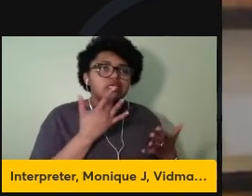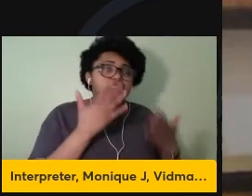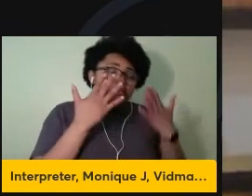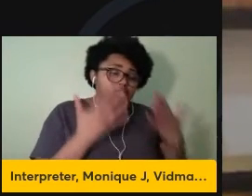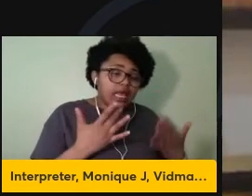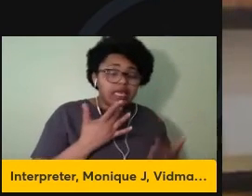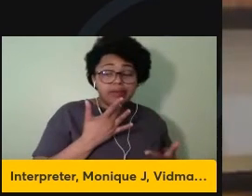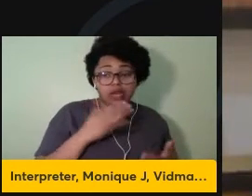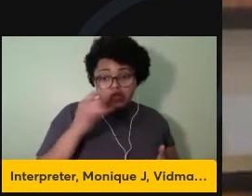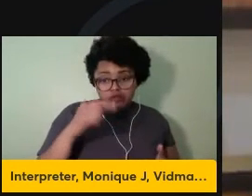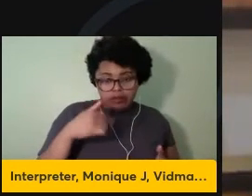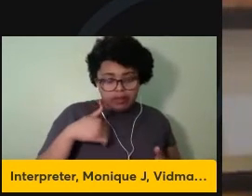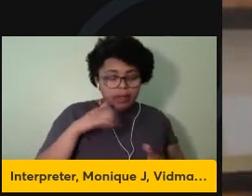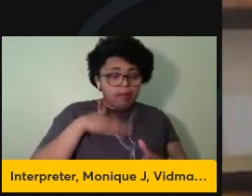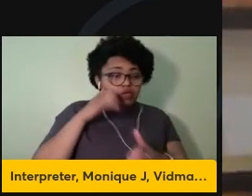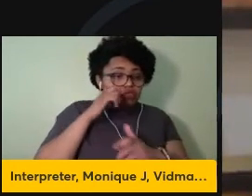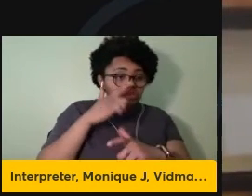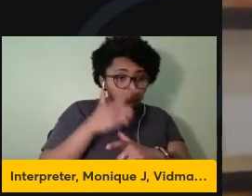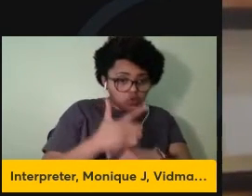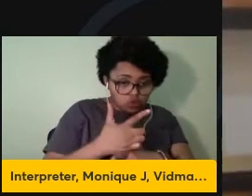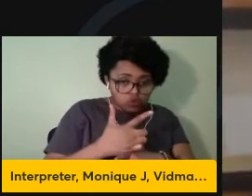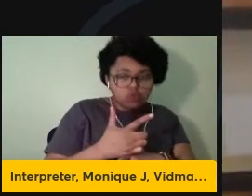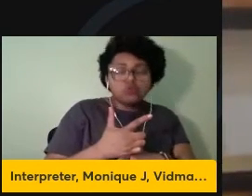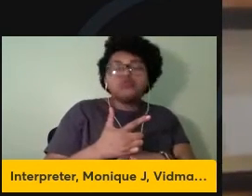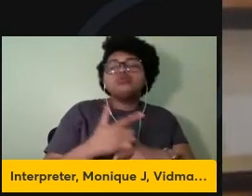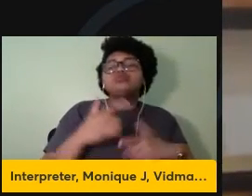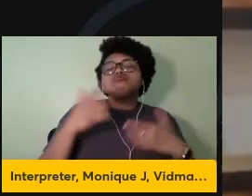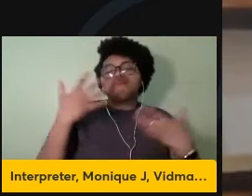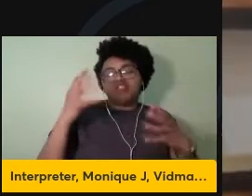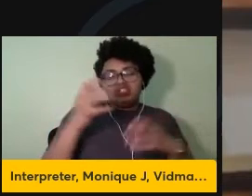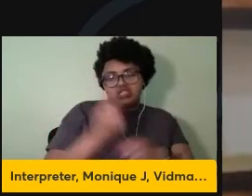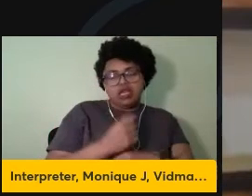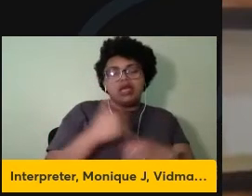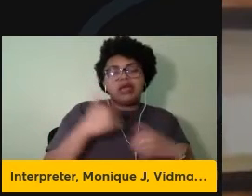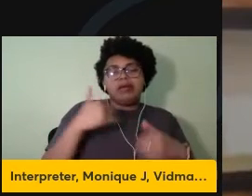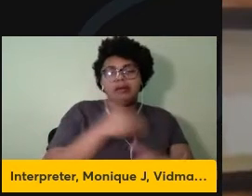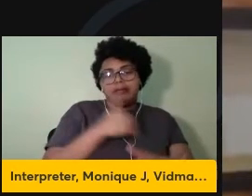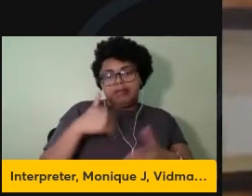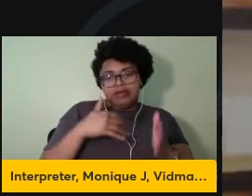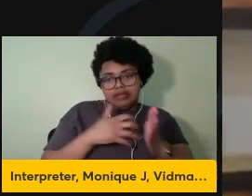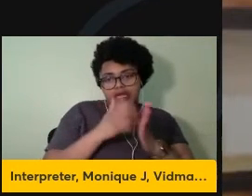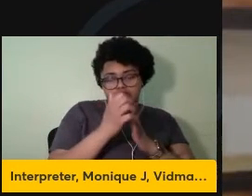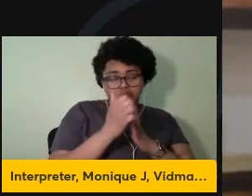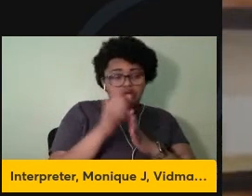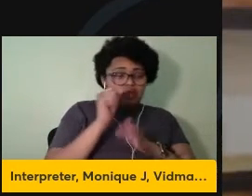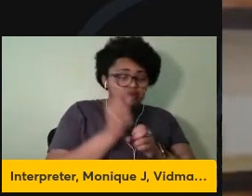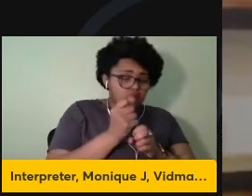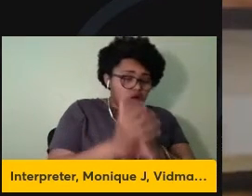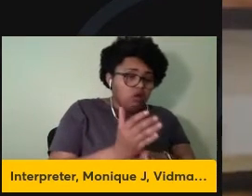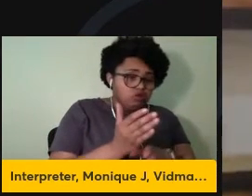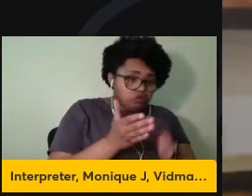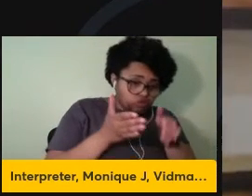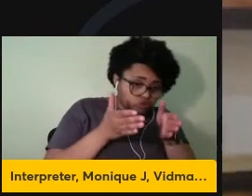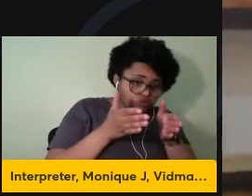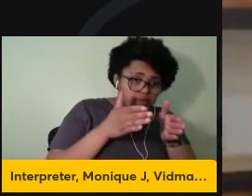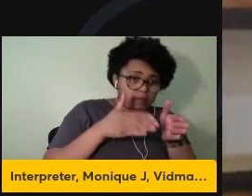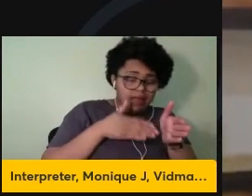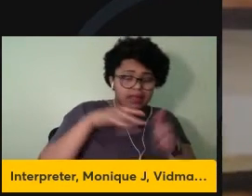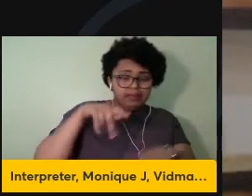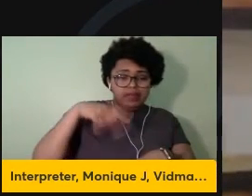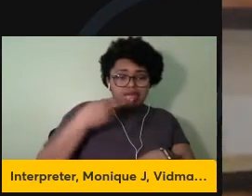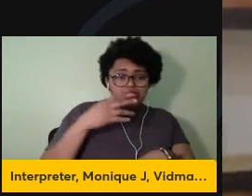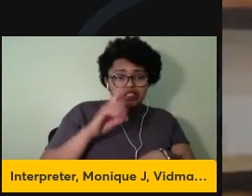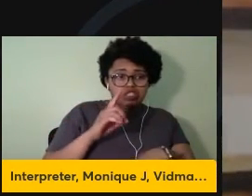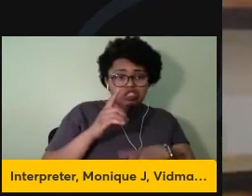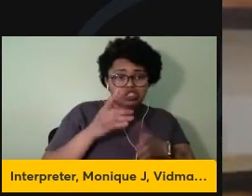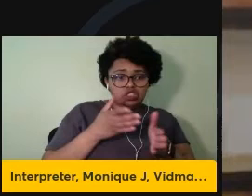and that affected the rest of my PhD track. I was fortunate that my PhD advisor